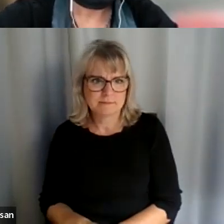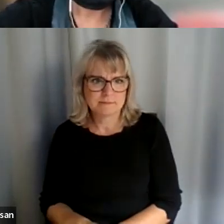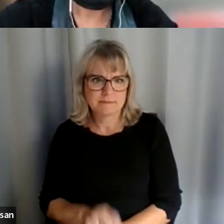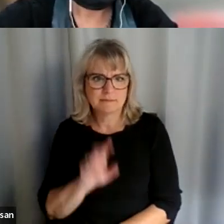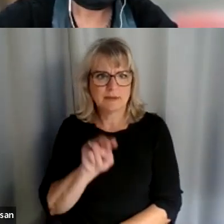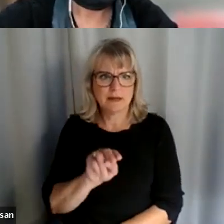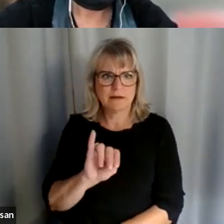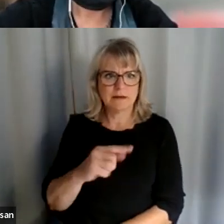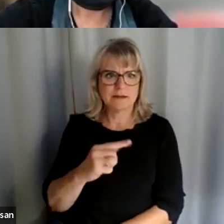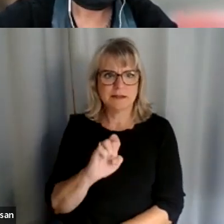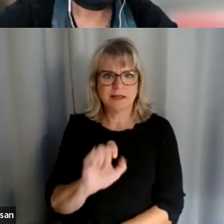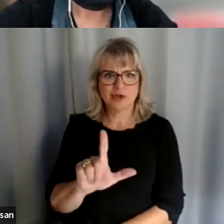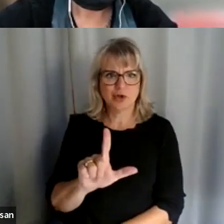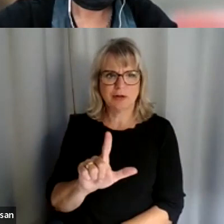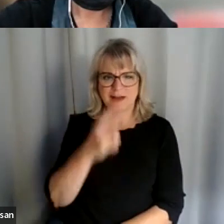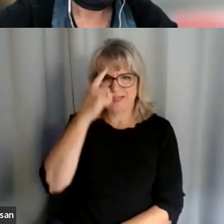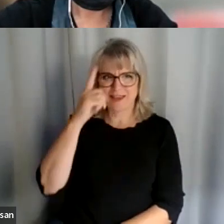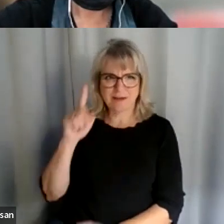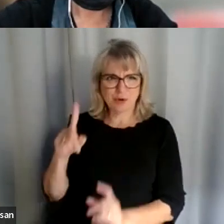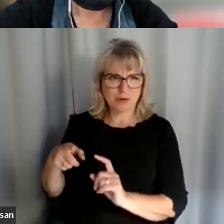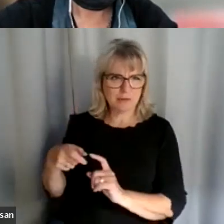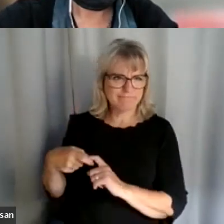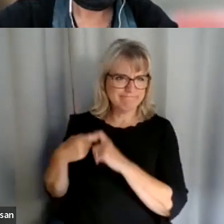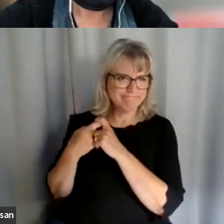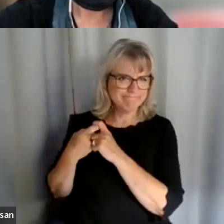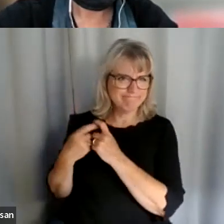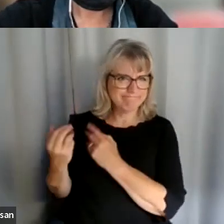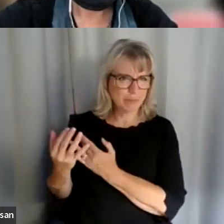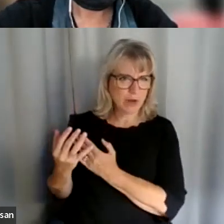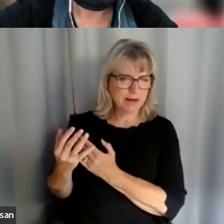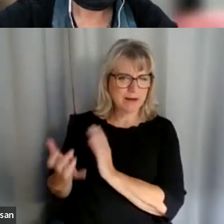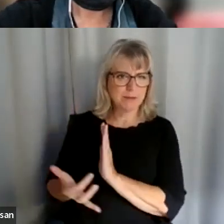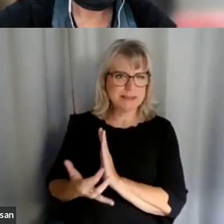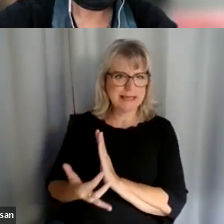I think I'm gonna hold off on this one because I'm still on the technology